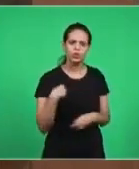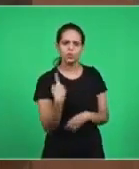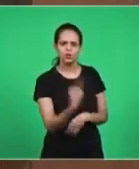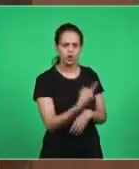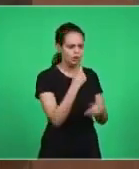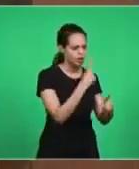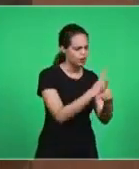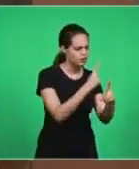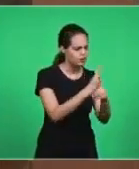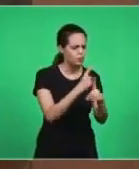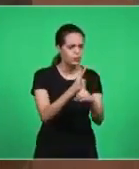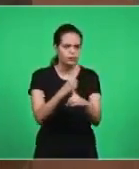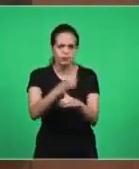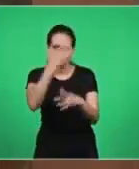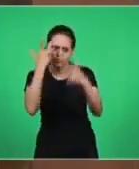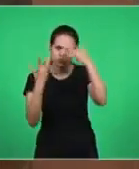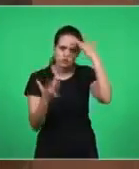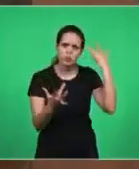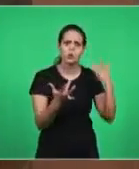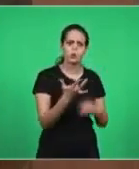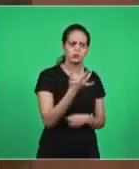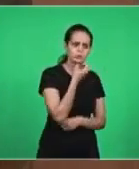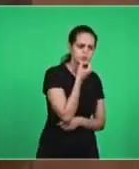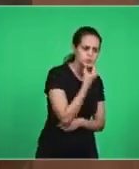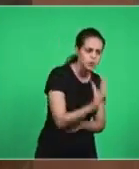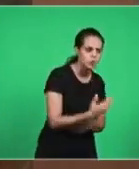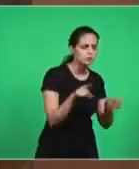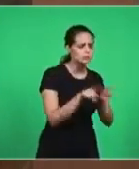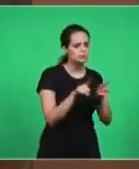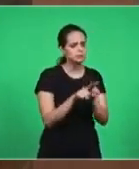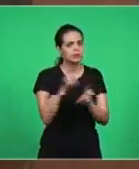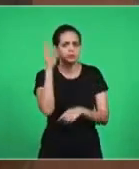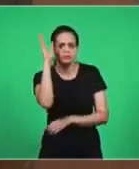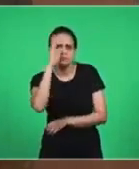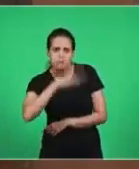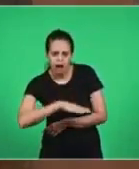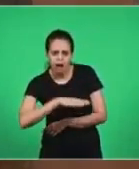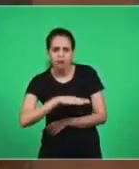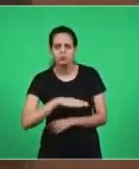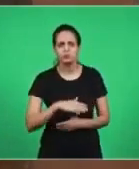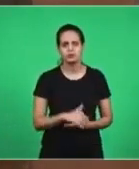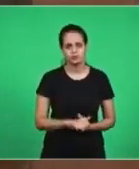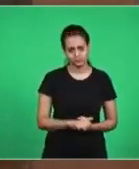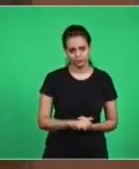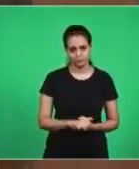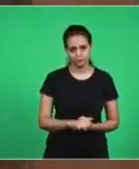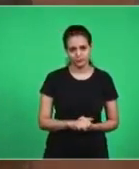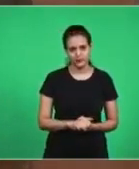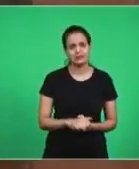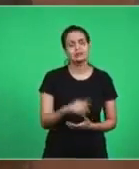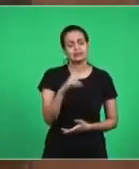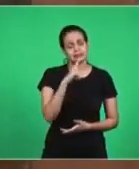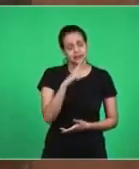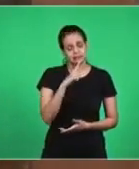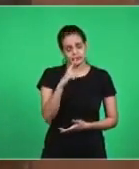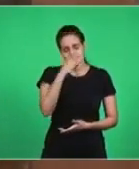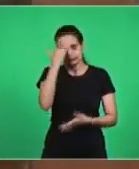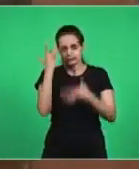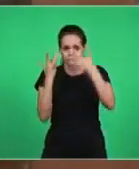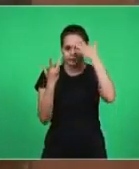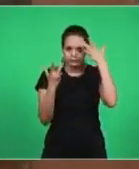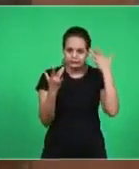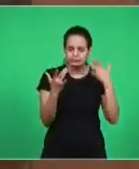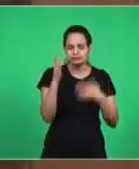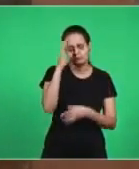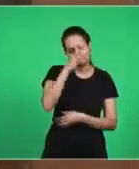well as the bad ones. That's what we did. We spoke to the bad and the good around the world. The evil ones are the ones who are inside.